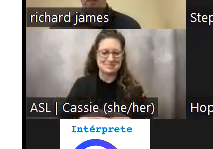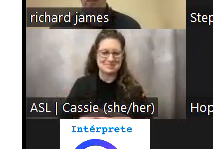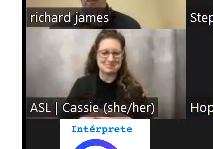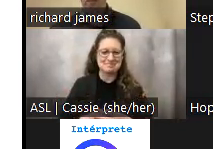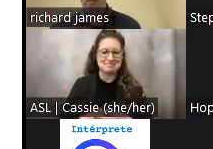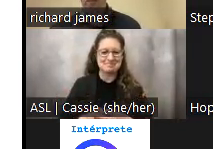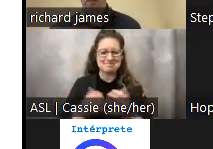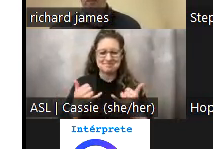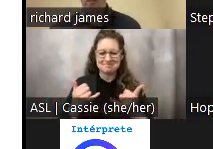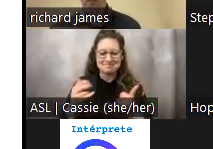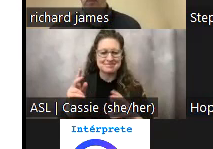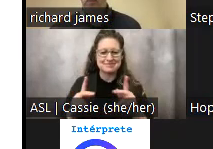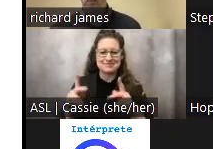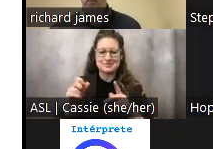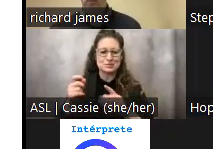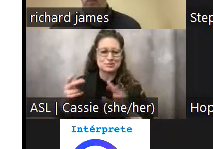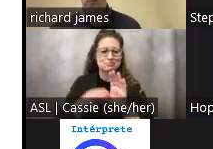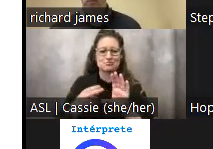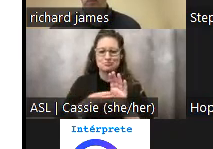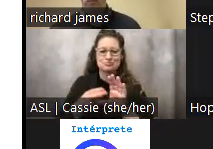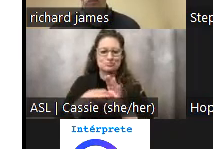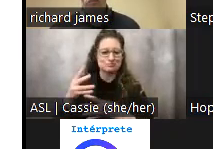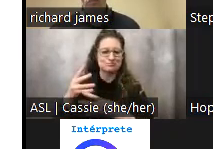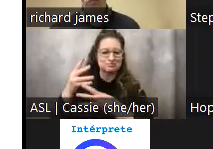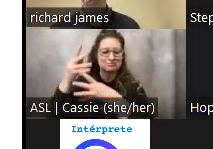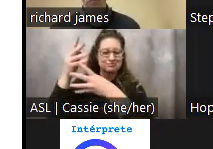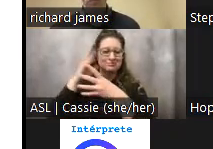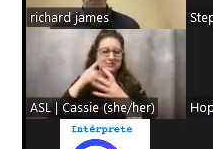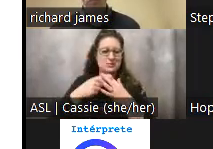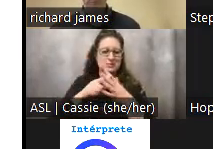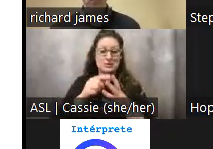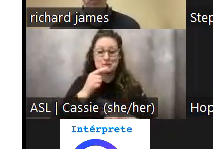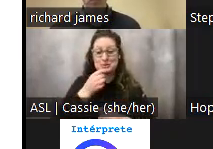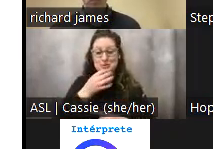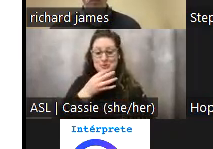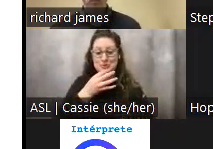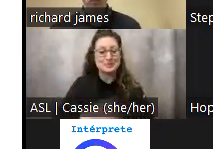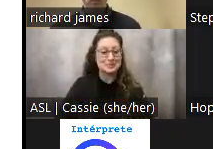into the meeting now, and we'll get started in a moment.